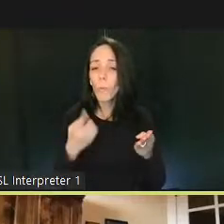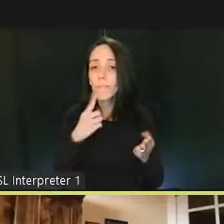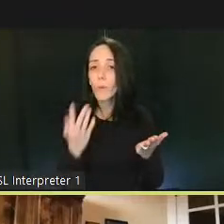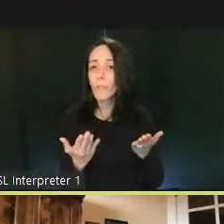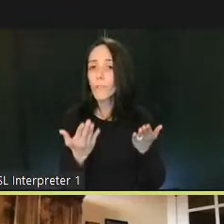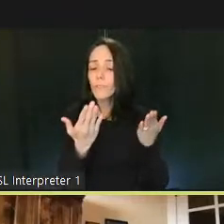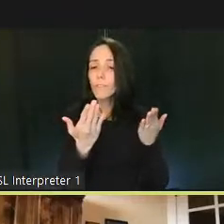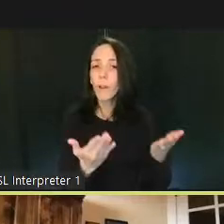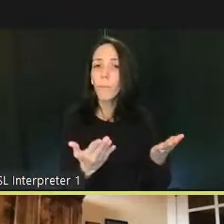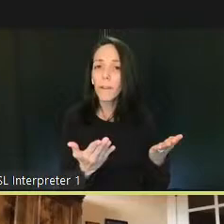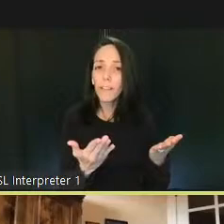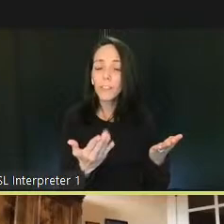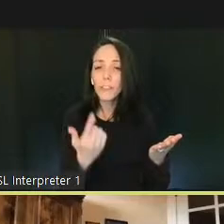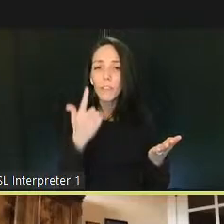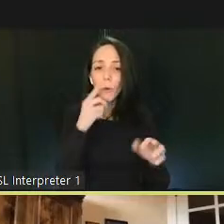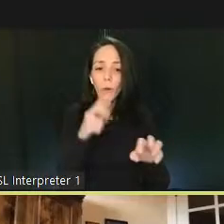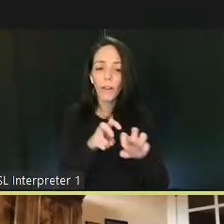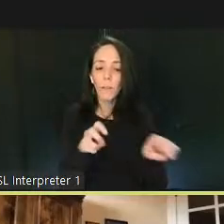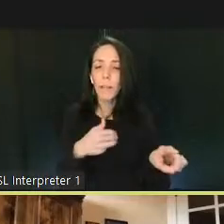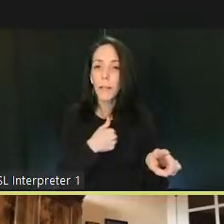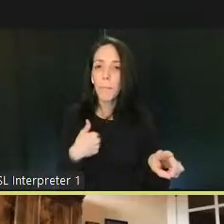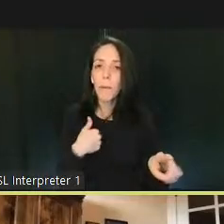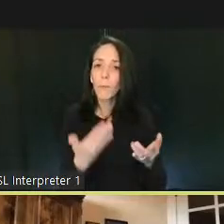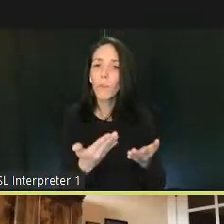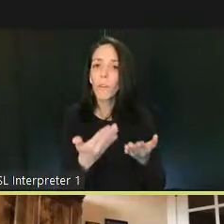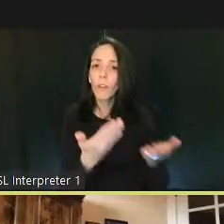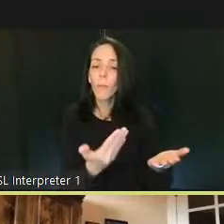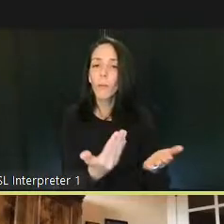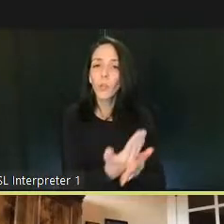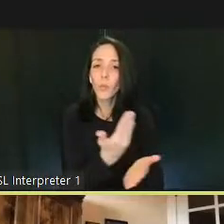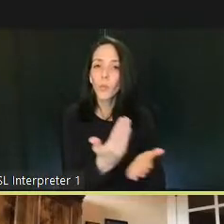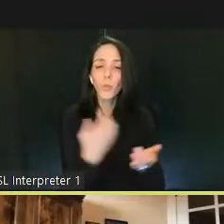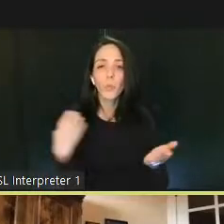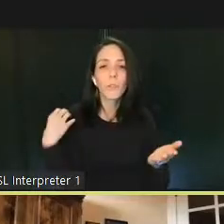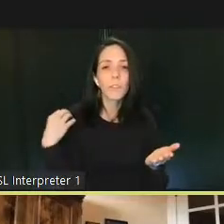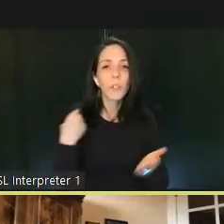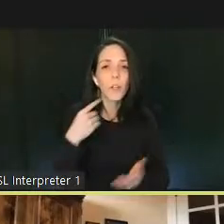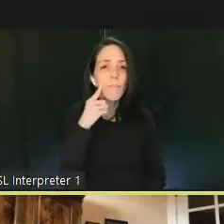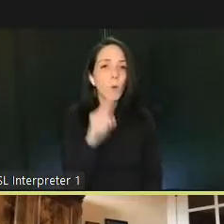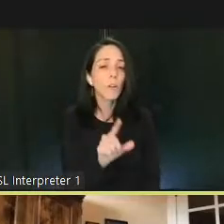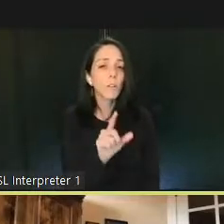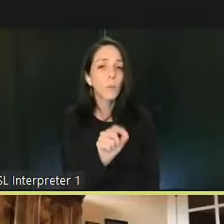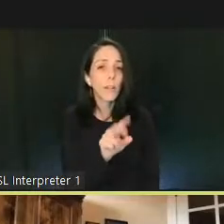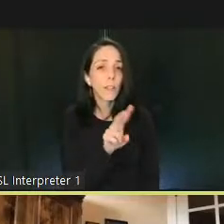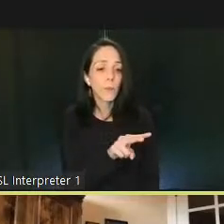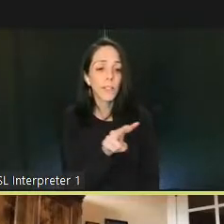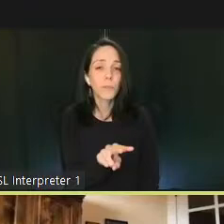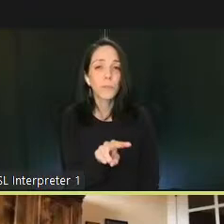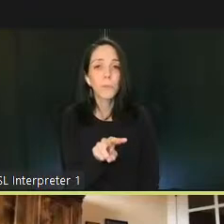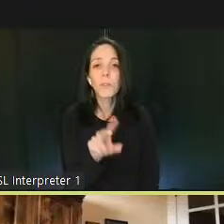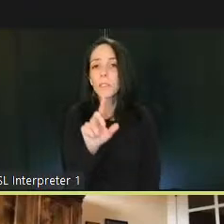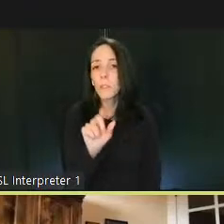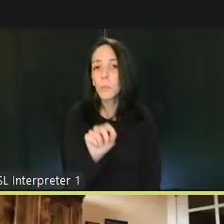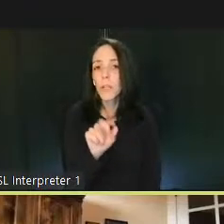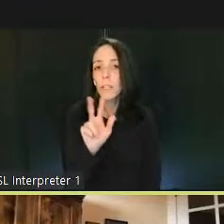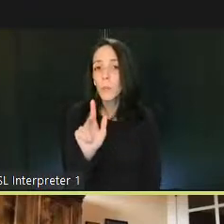for our committee members to nominate a new chair for the 2022-23